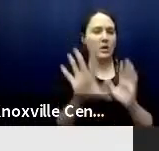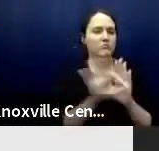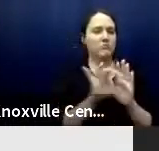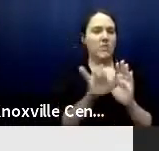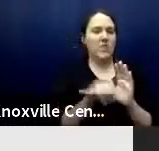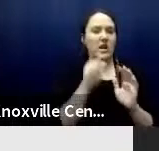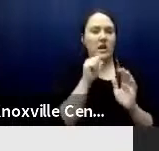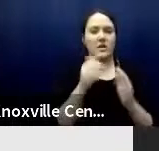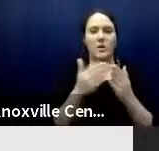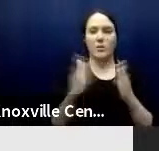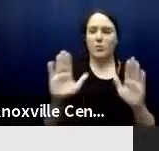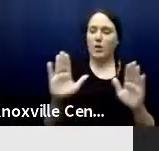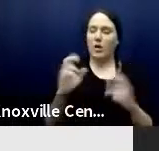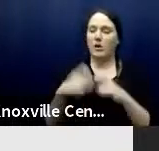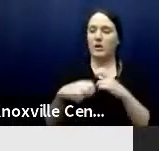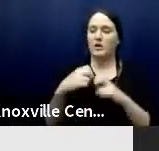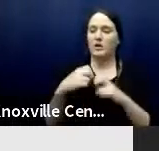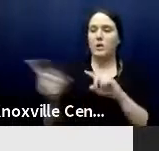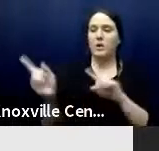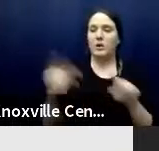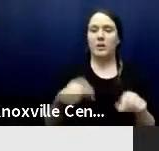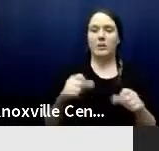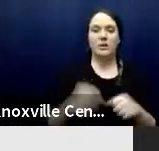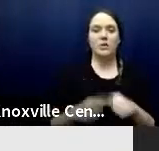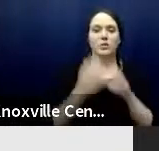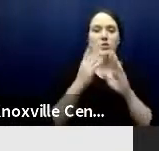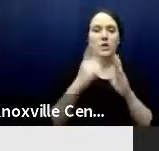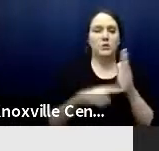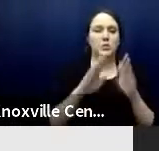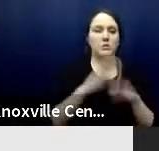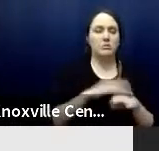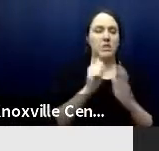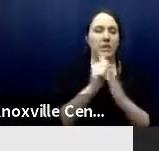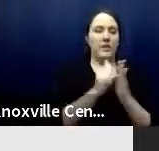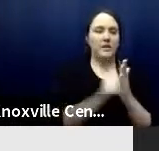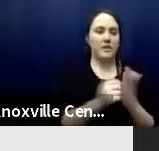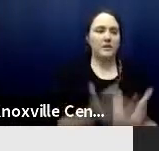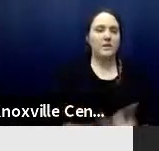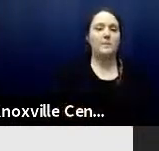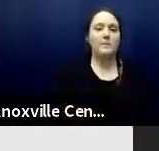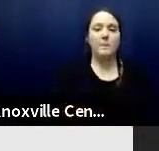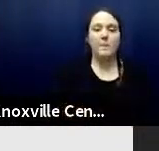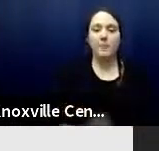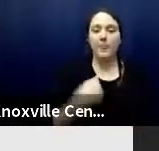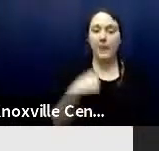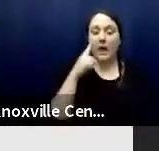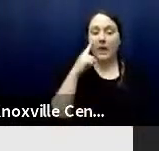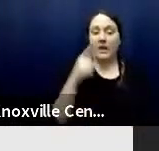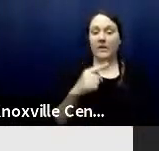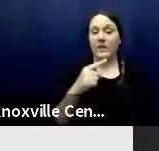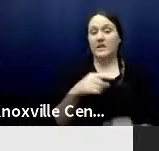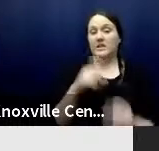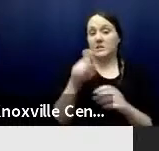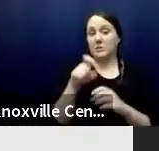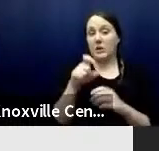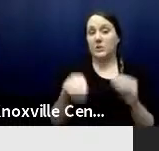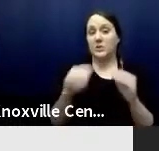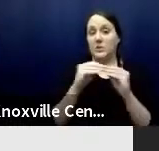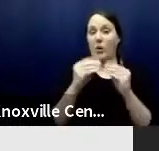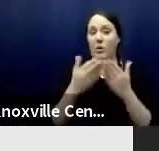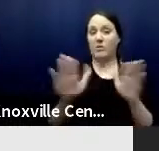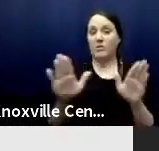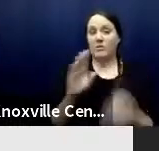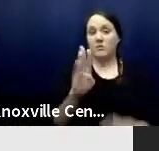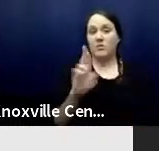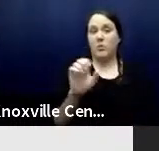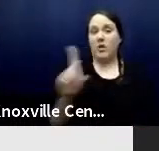the broader issue of people coming to address what's on the agenda. I think there's meant as a more broad definition.